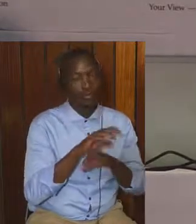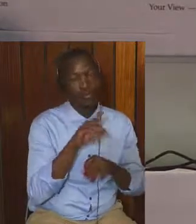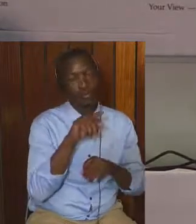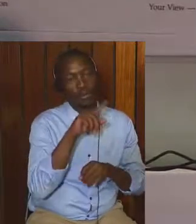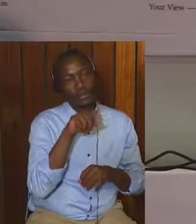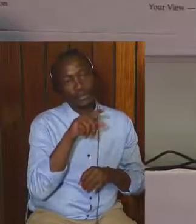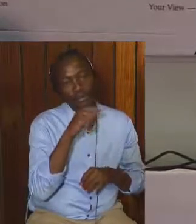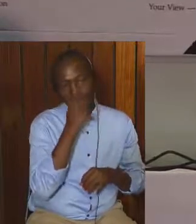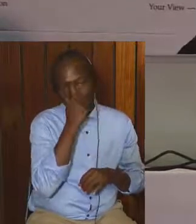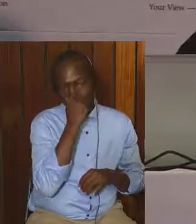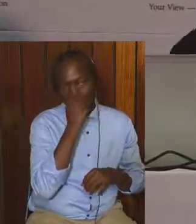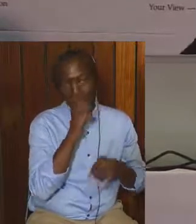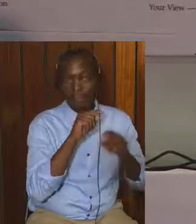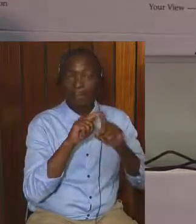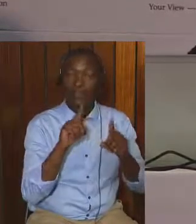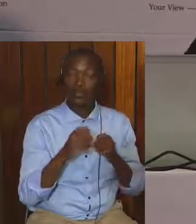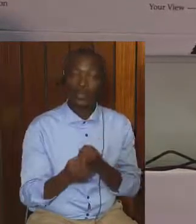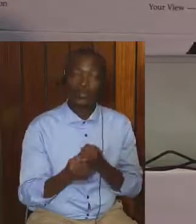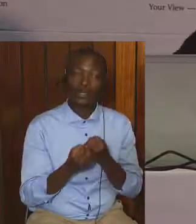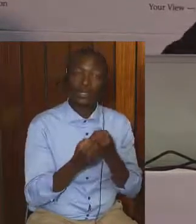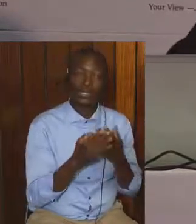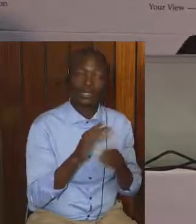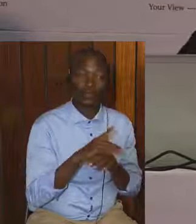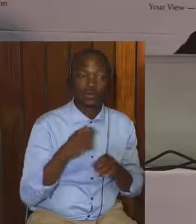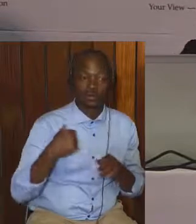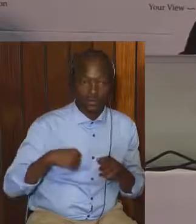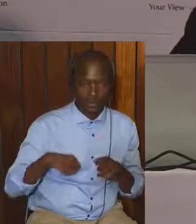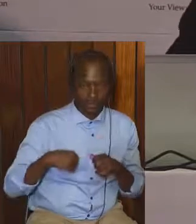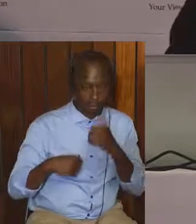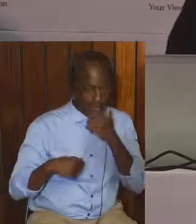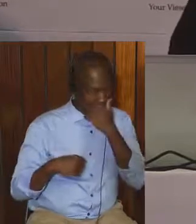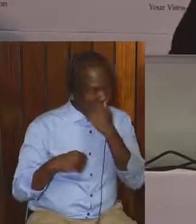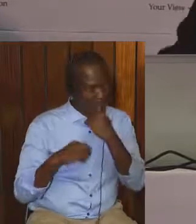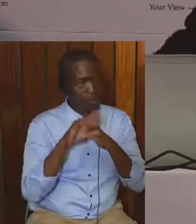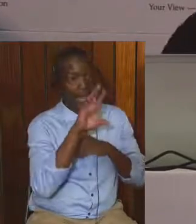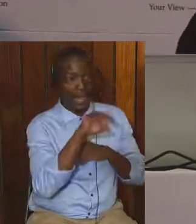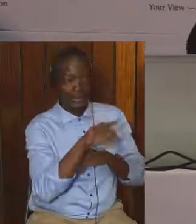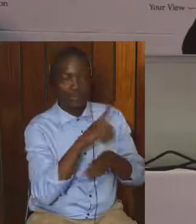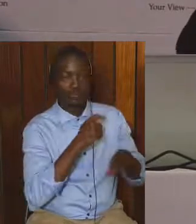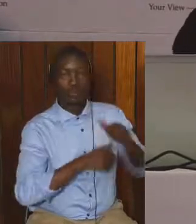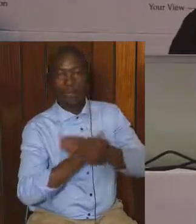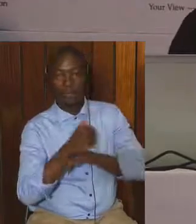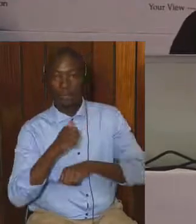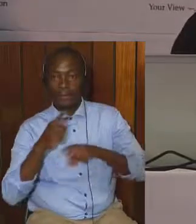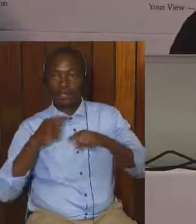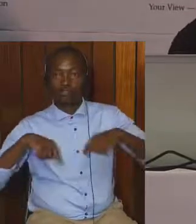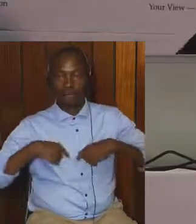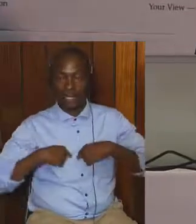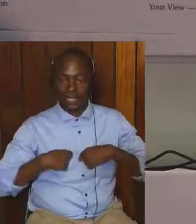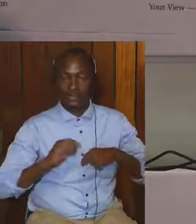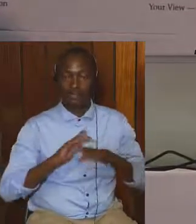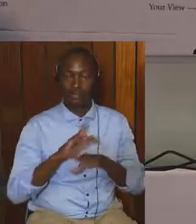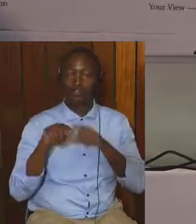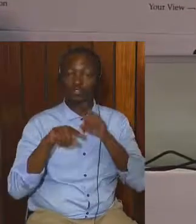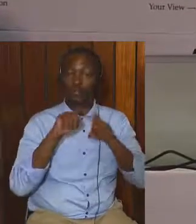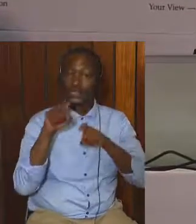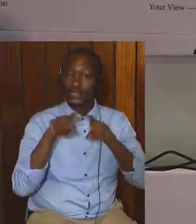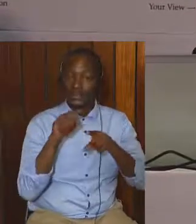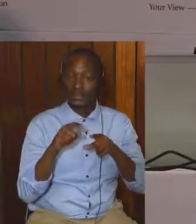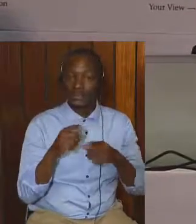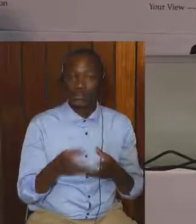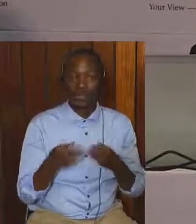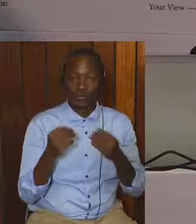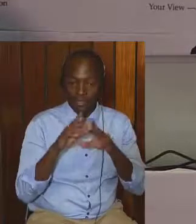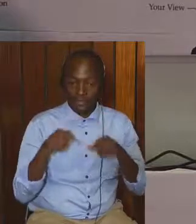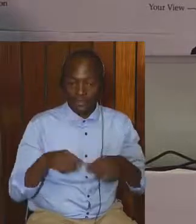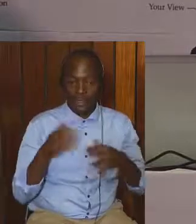questions, but when we hand it over to the municipality, we will ask them to come back to us, because these questions were raised here in